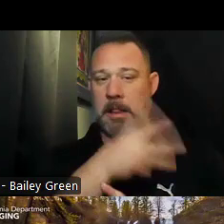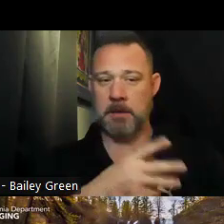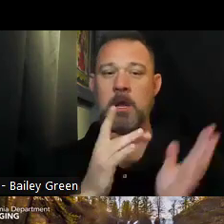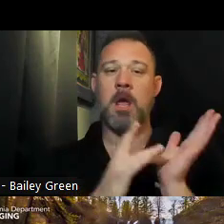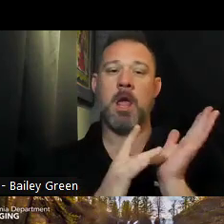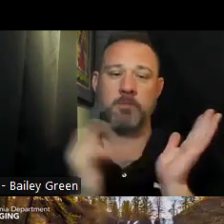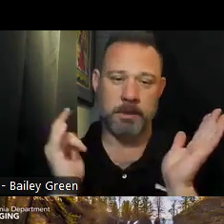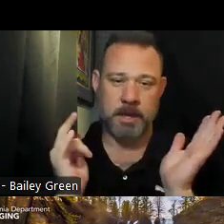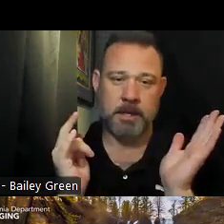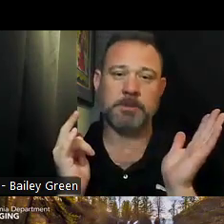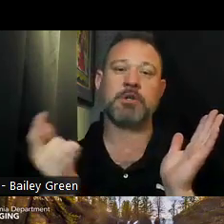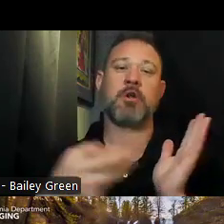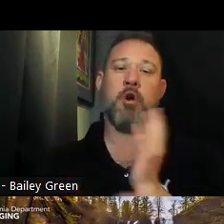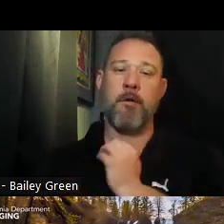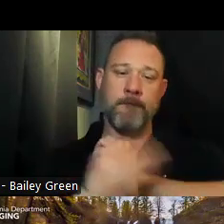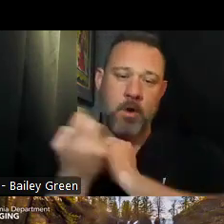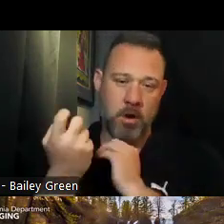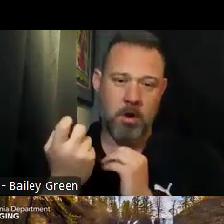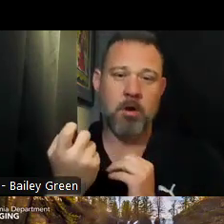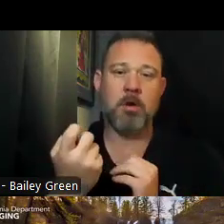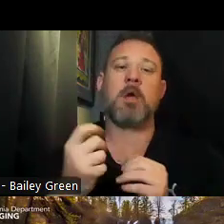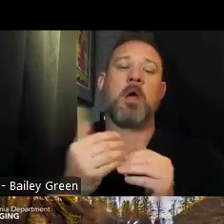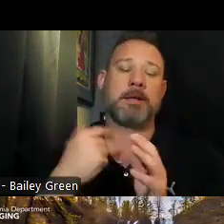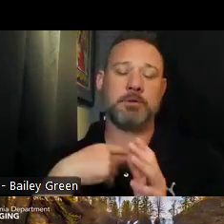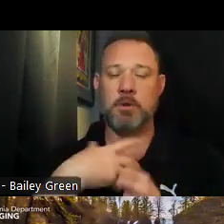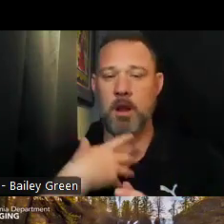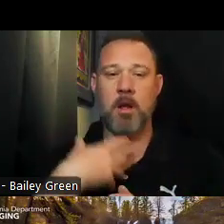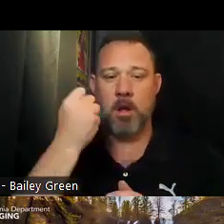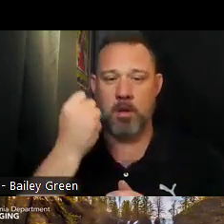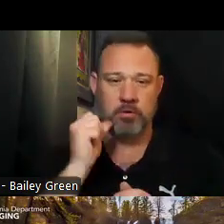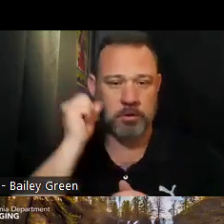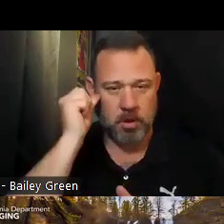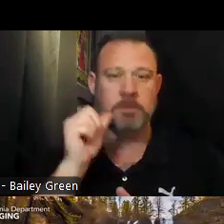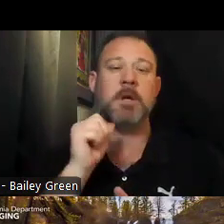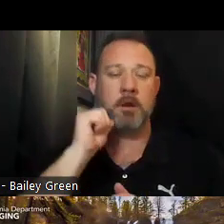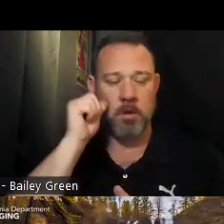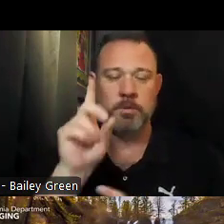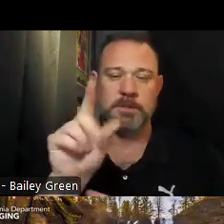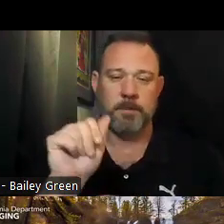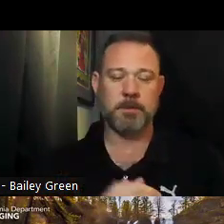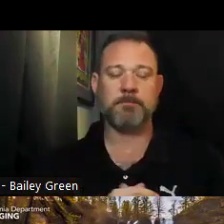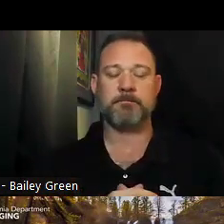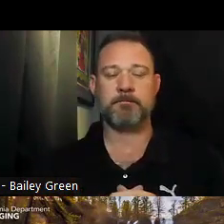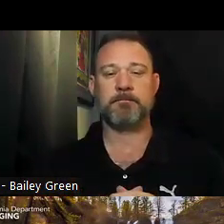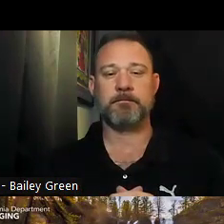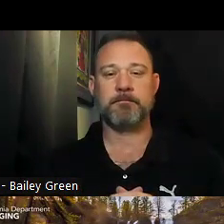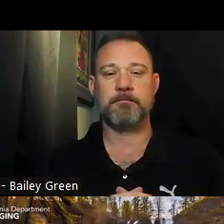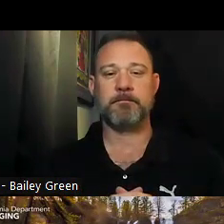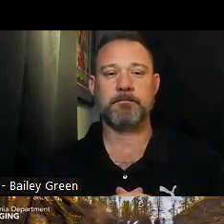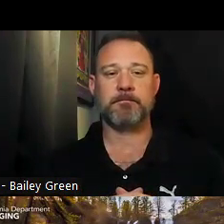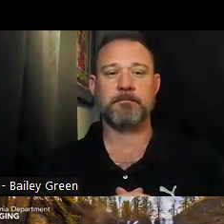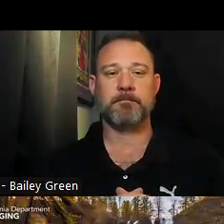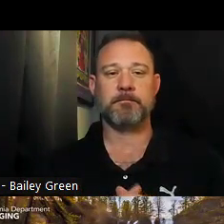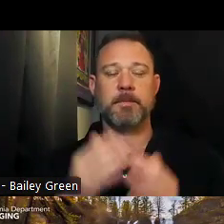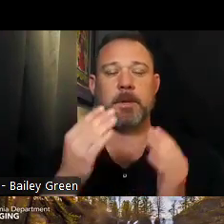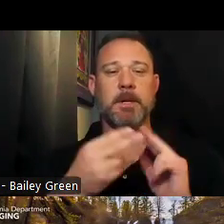neglect, exploitation, and fraud perpetrated against older adults and adults with disabilities. Next slide, please.